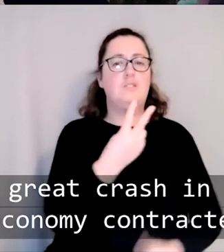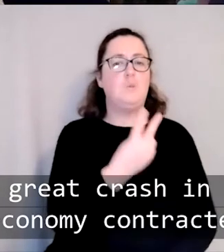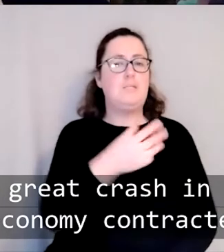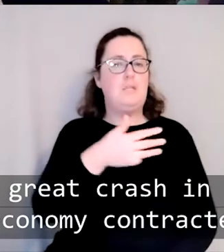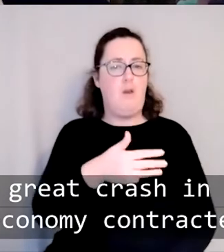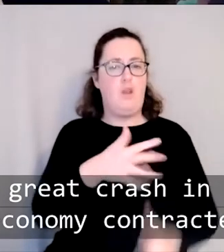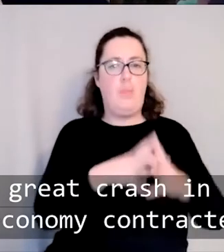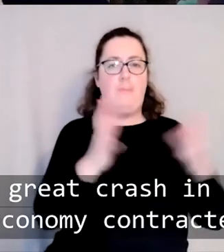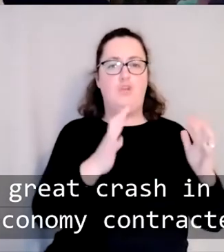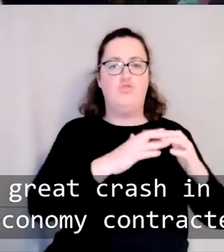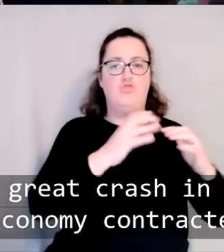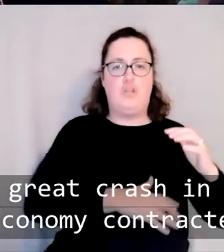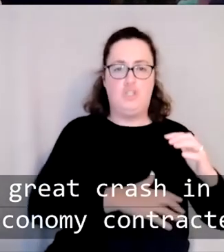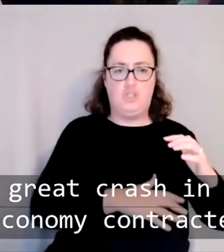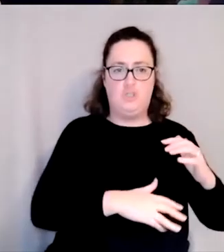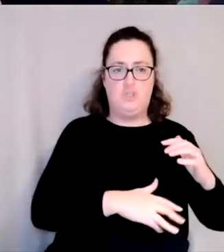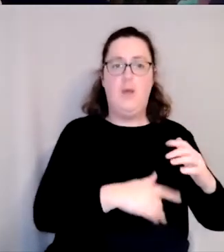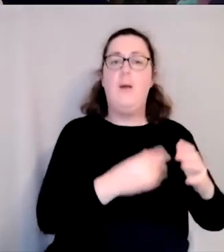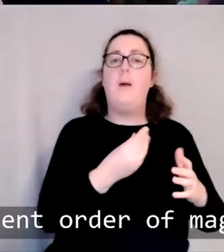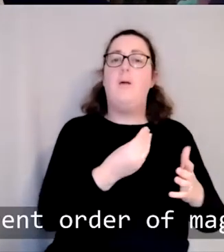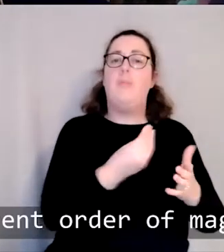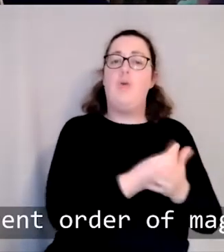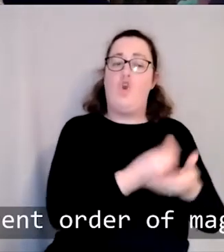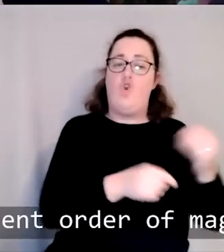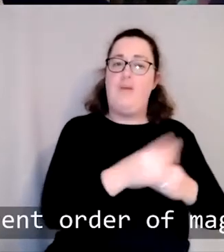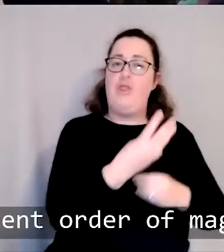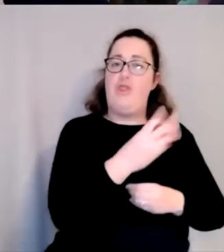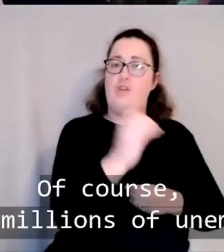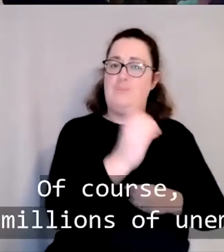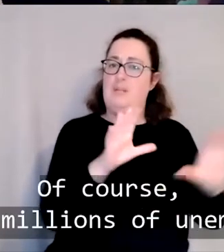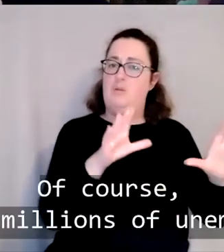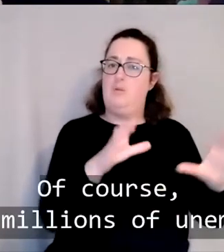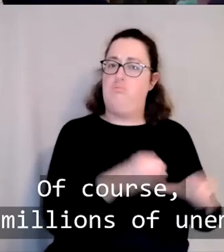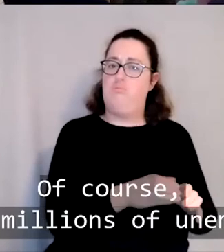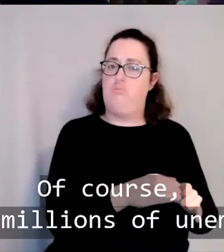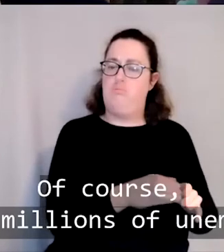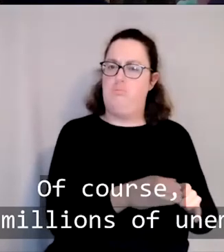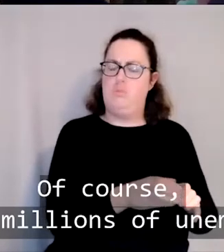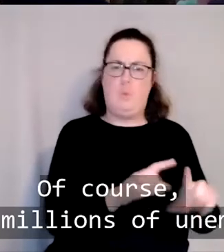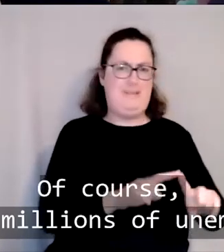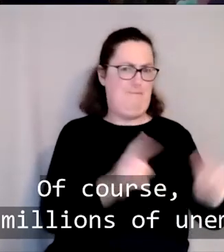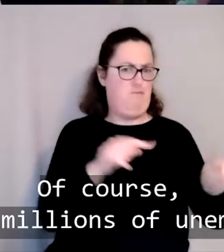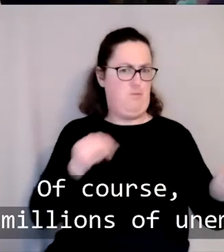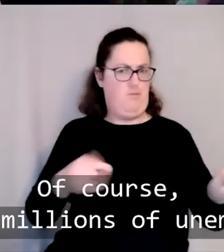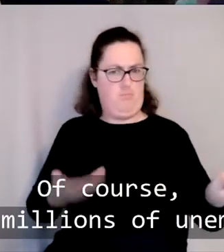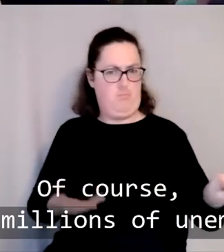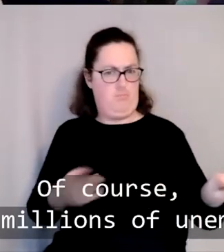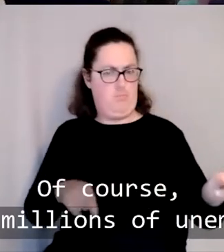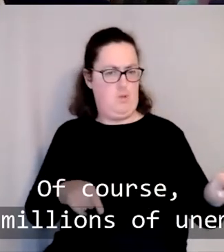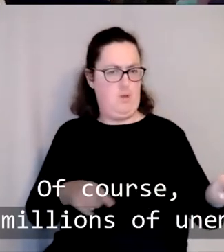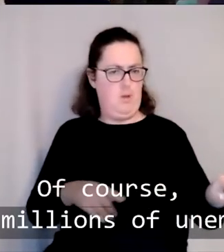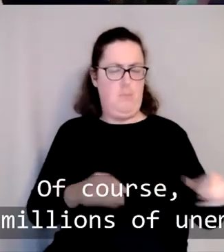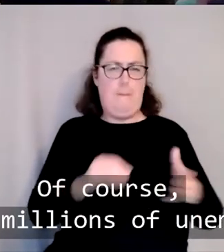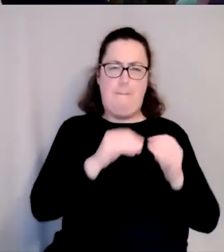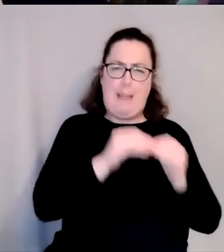the American economy contracted by 30%, a different order of magnitude. And of course, you had millions